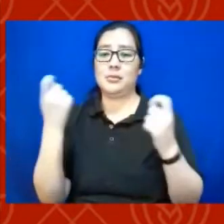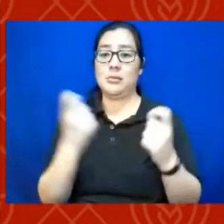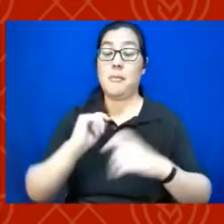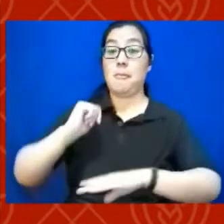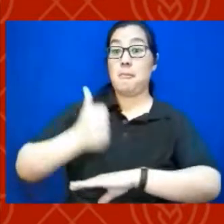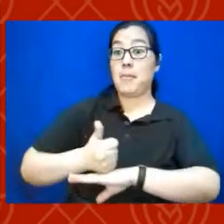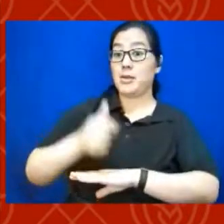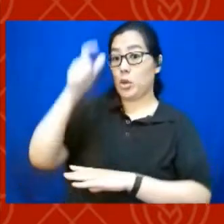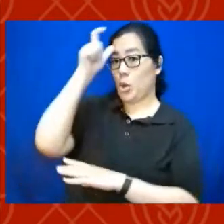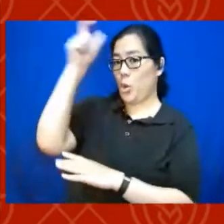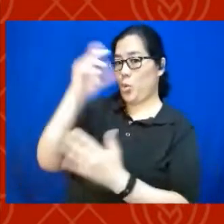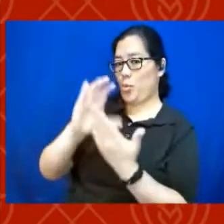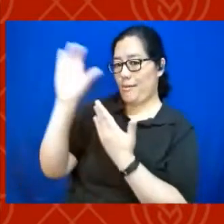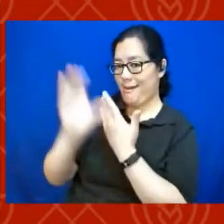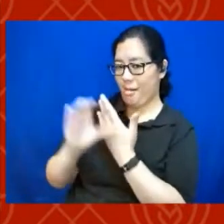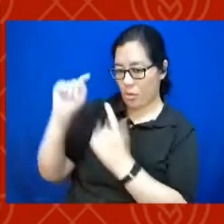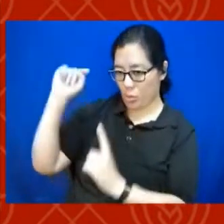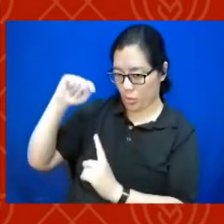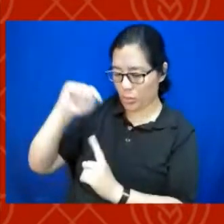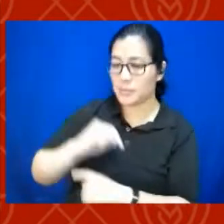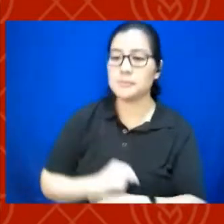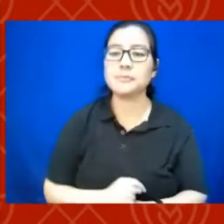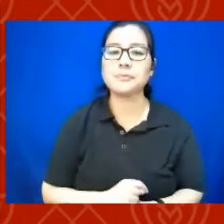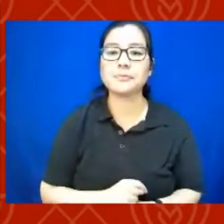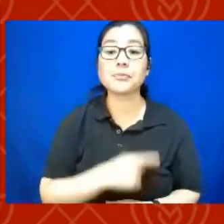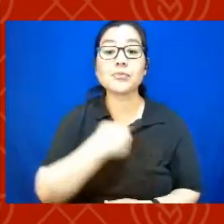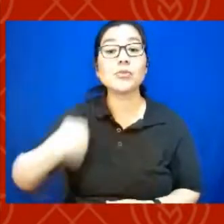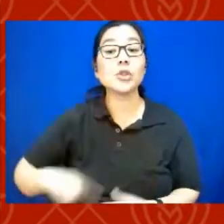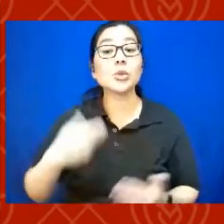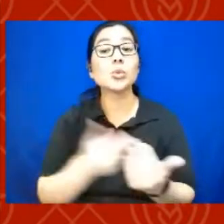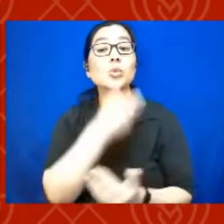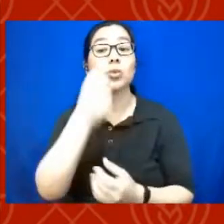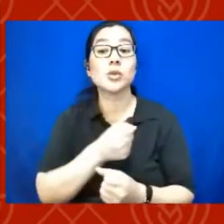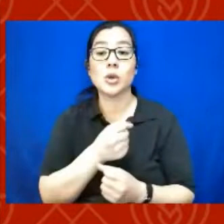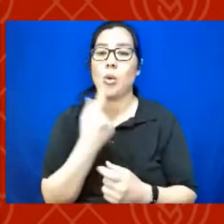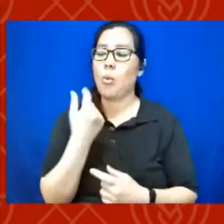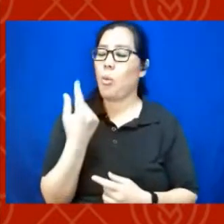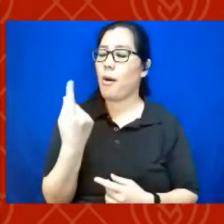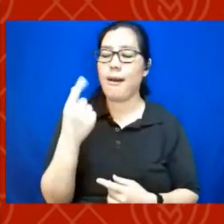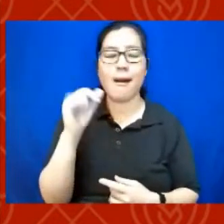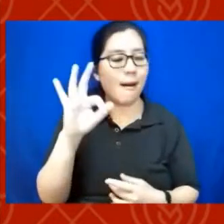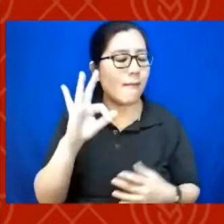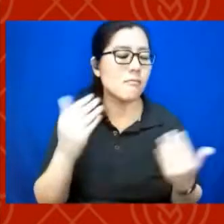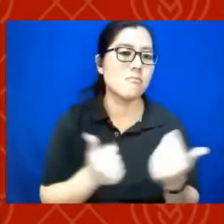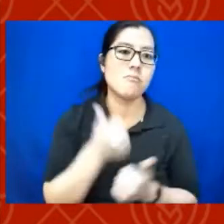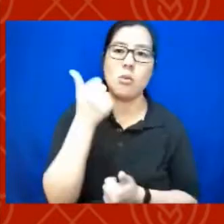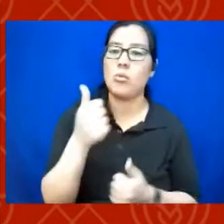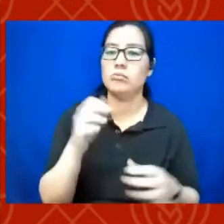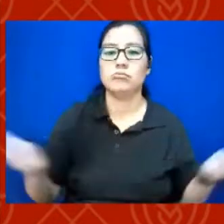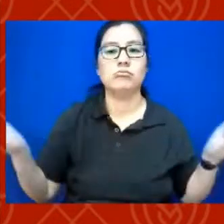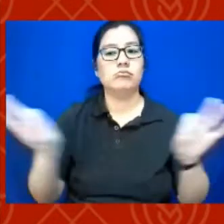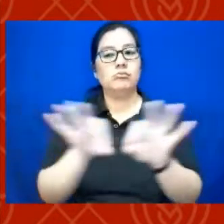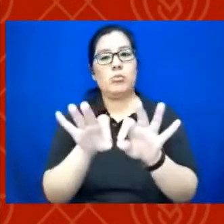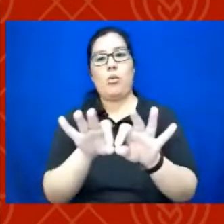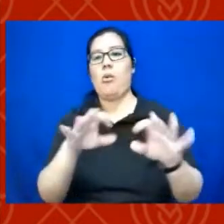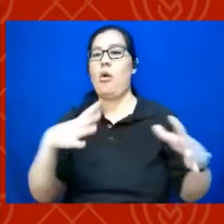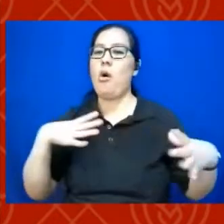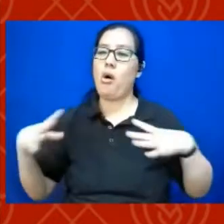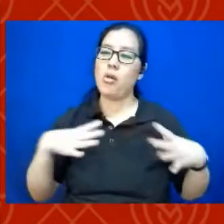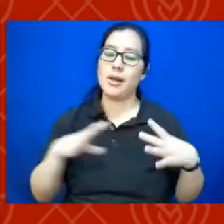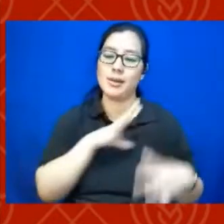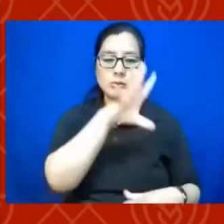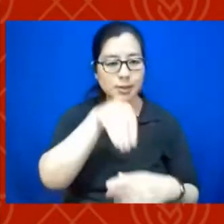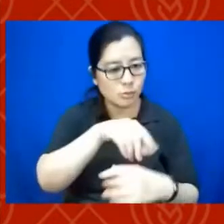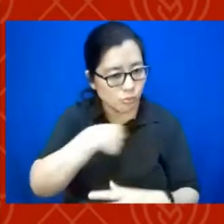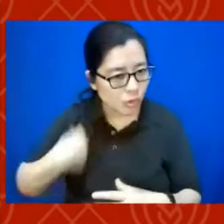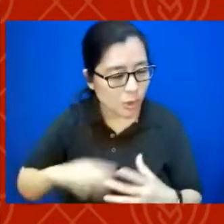lunar calendar. Chinese New Year is one of the most important holidays in Chinese culture and is